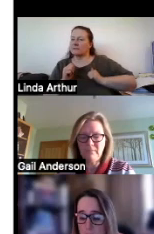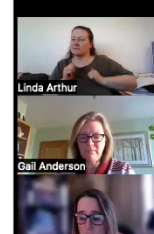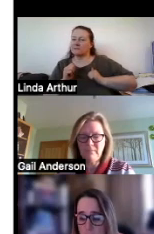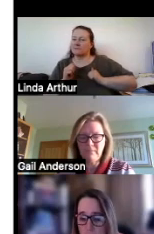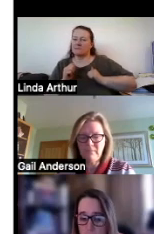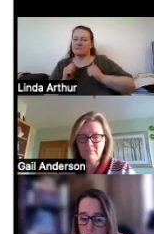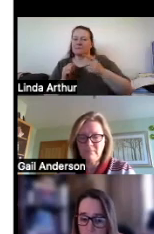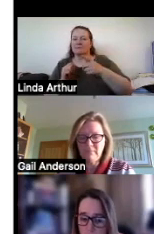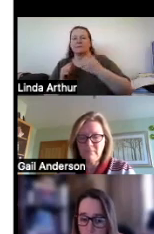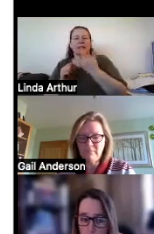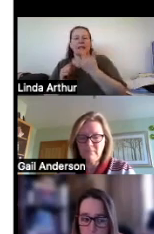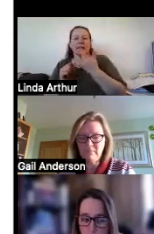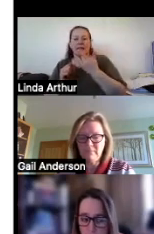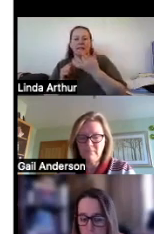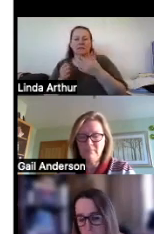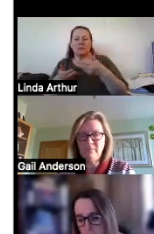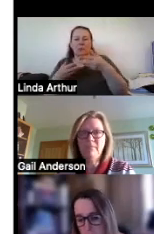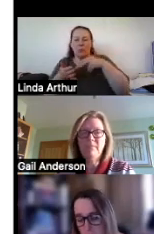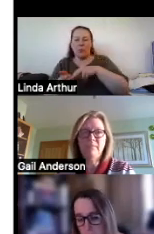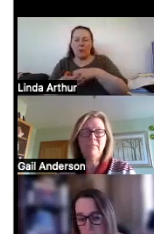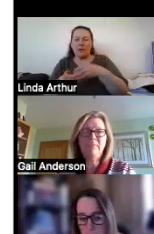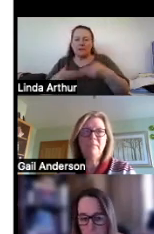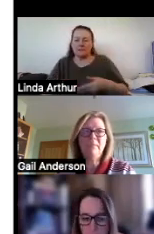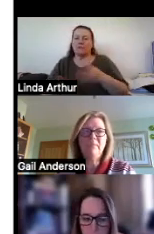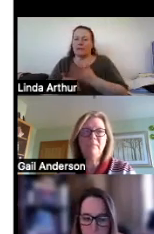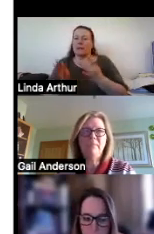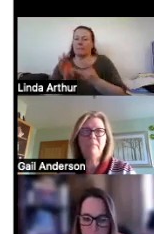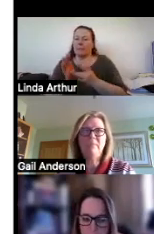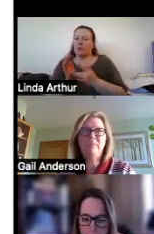age weakens the pelvic floor muscles, so exercising them is really important.